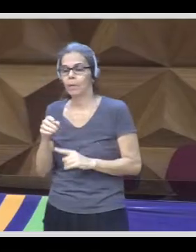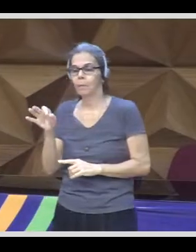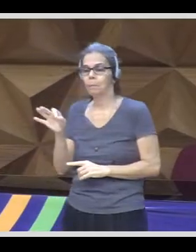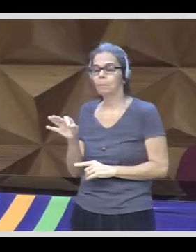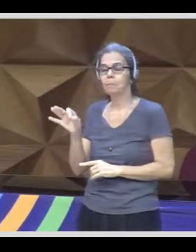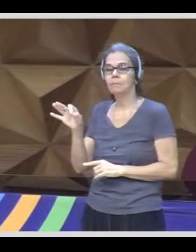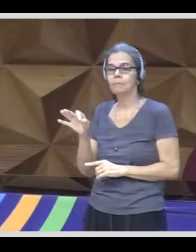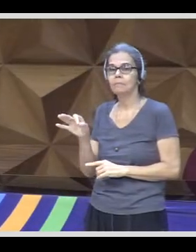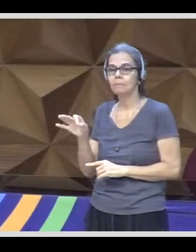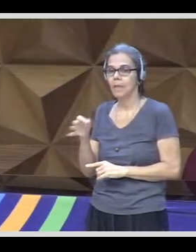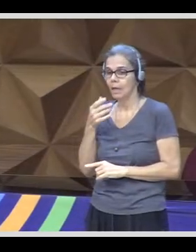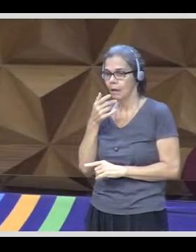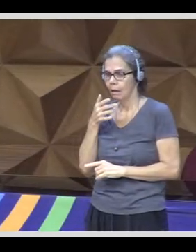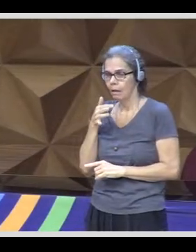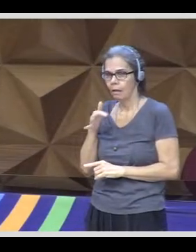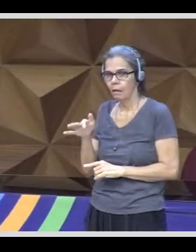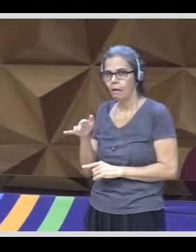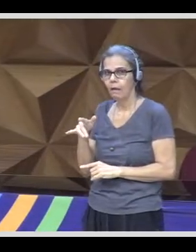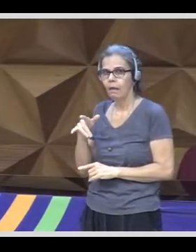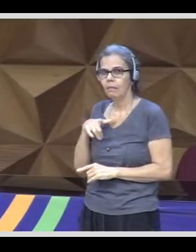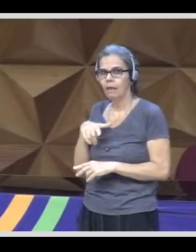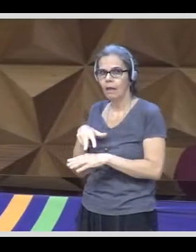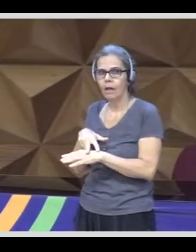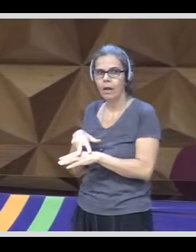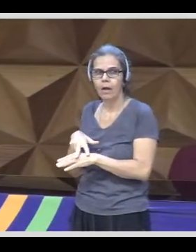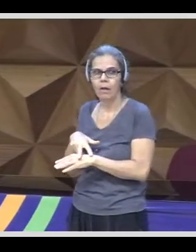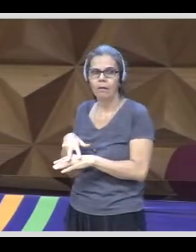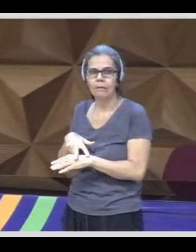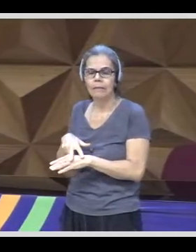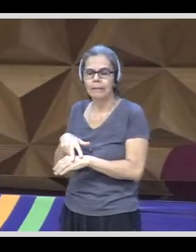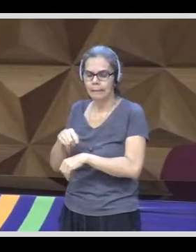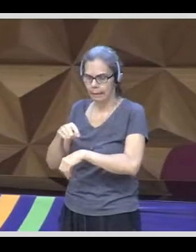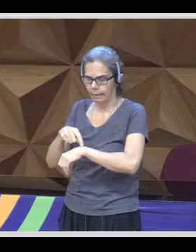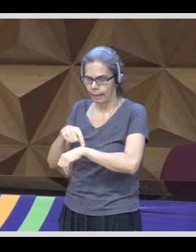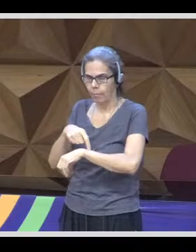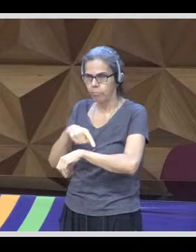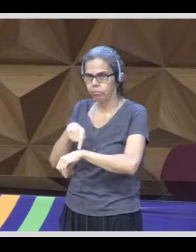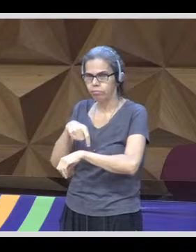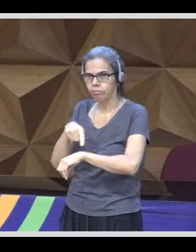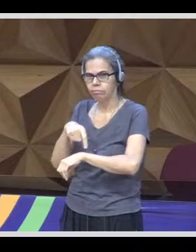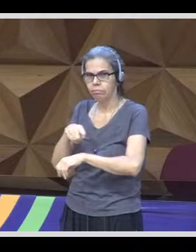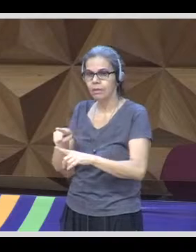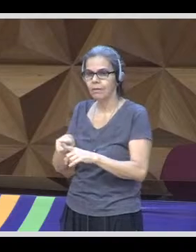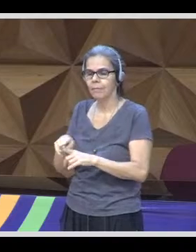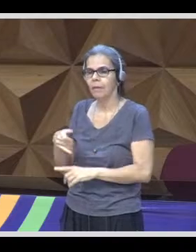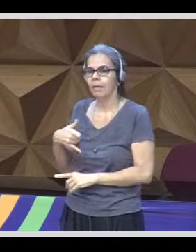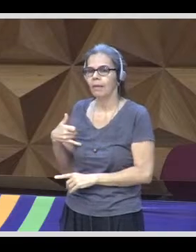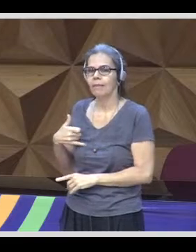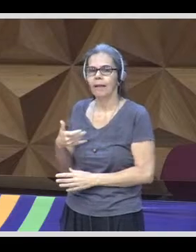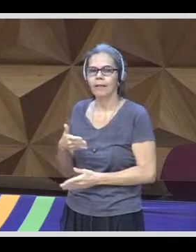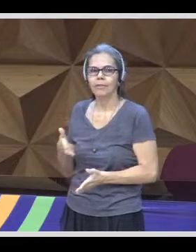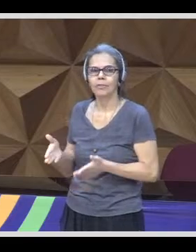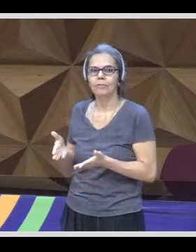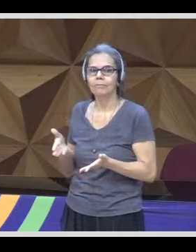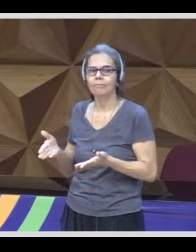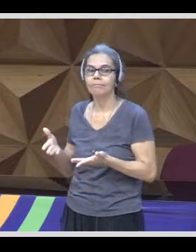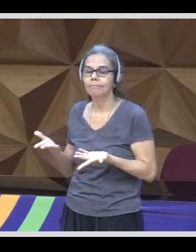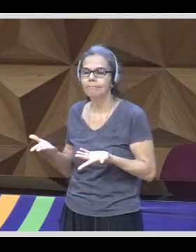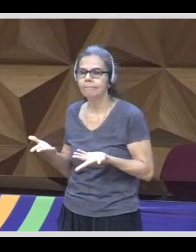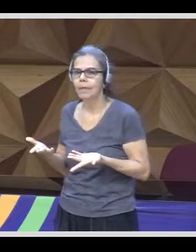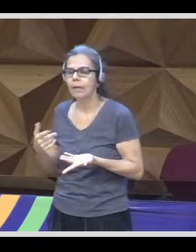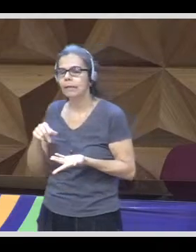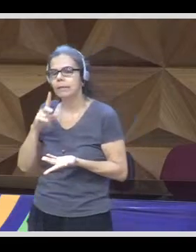time kids are online, and their ages. We see an increasing fraction of children as young as